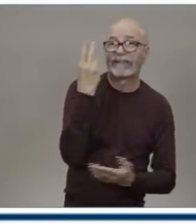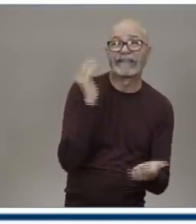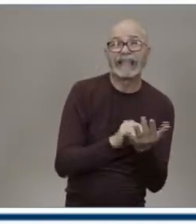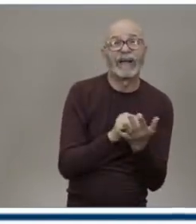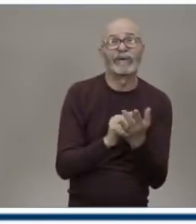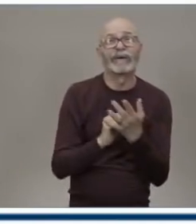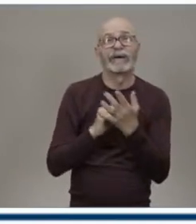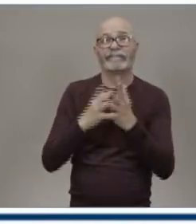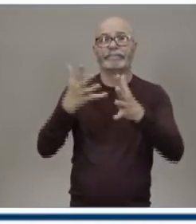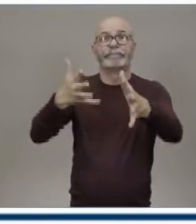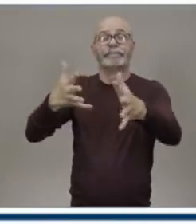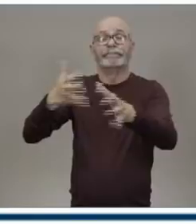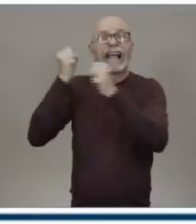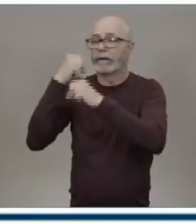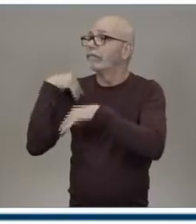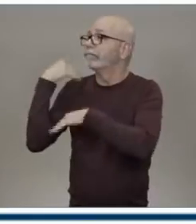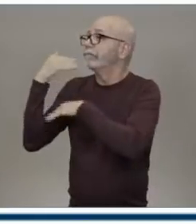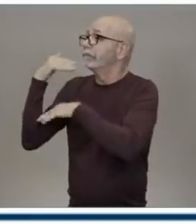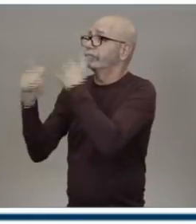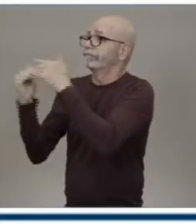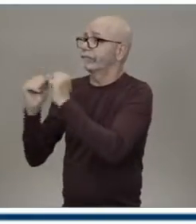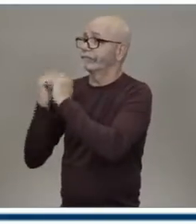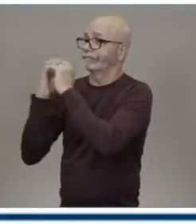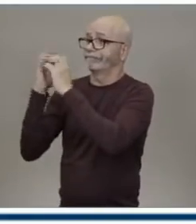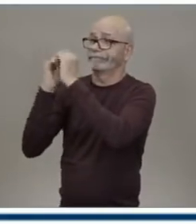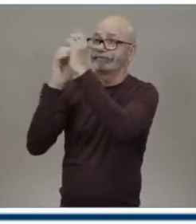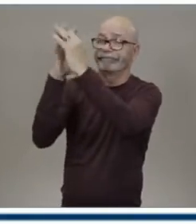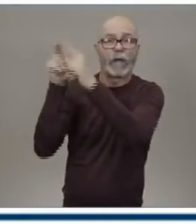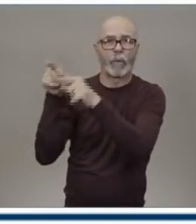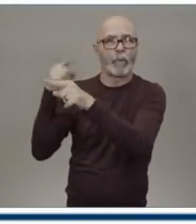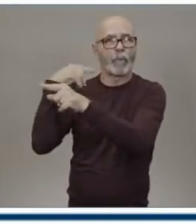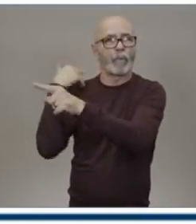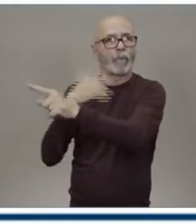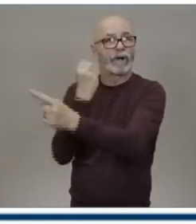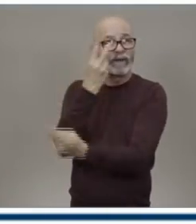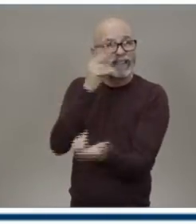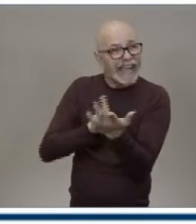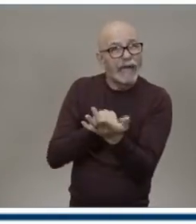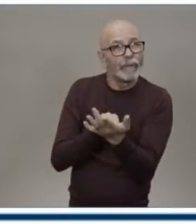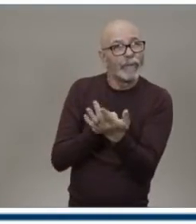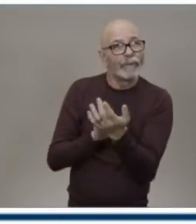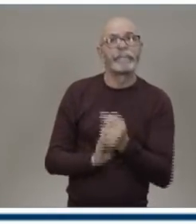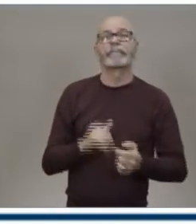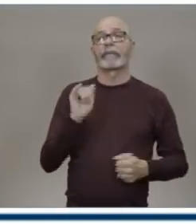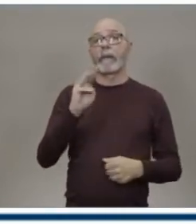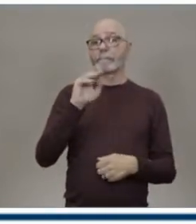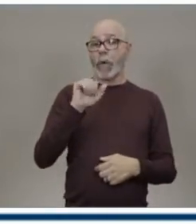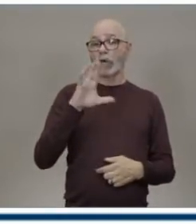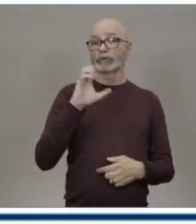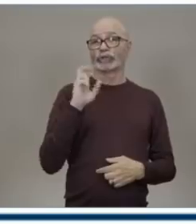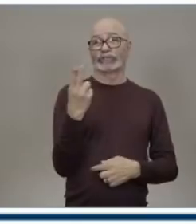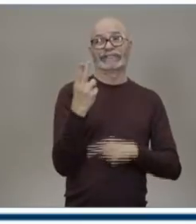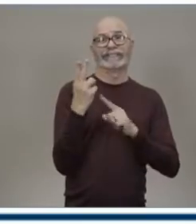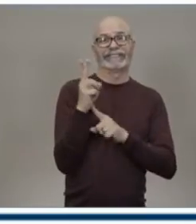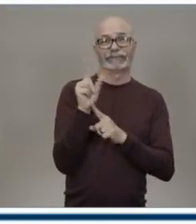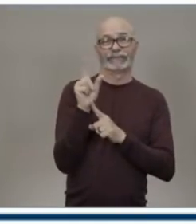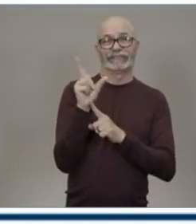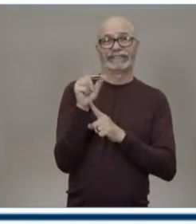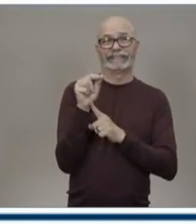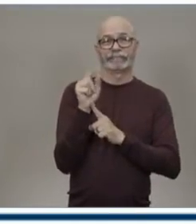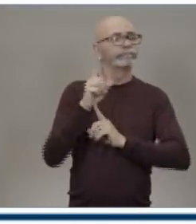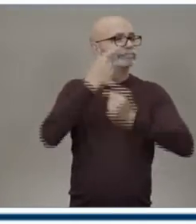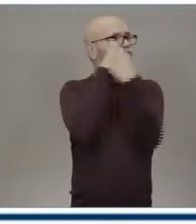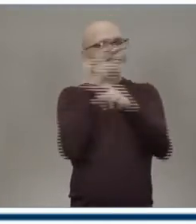pop-up sites. We've had a state of emergency that was declared on March 20th, and that has been extended 20 times, making